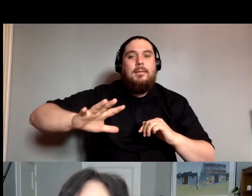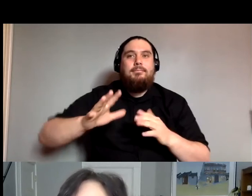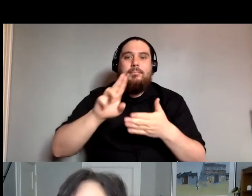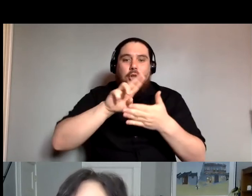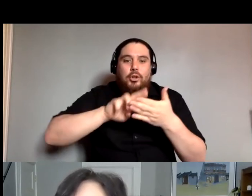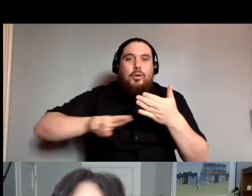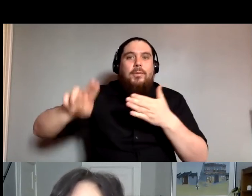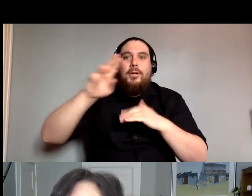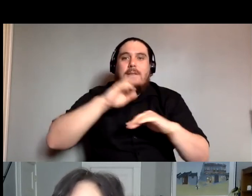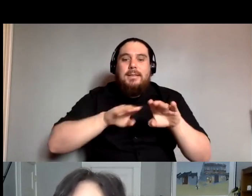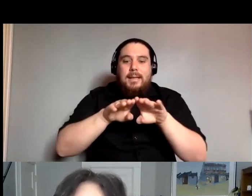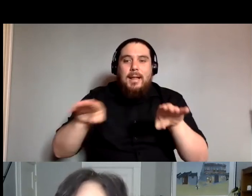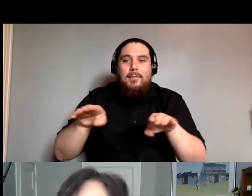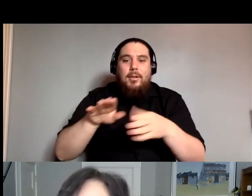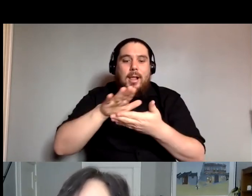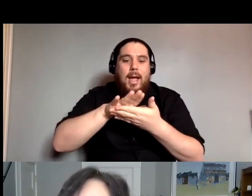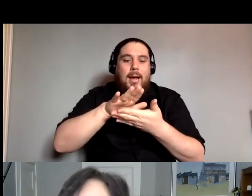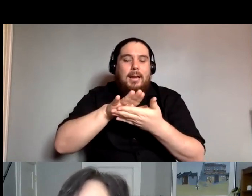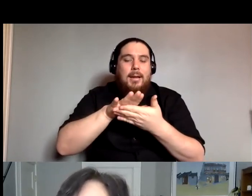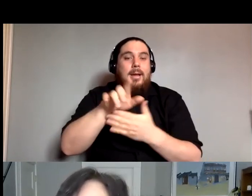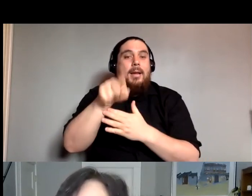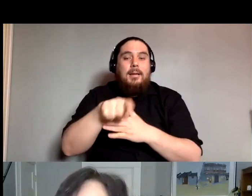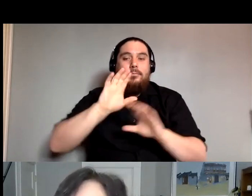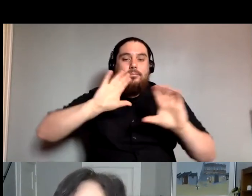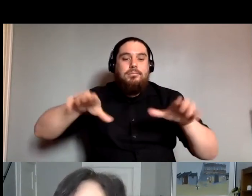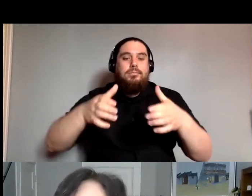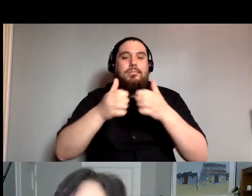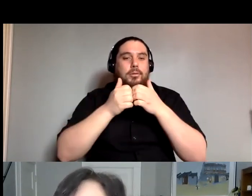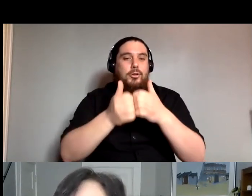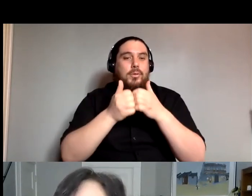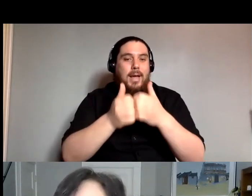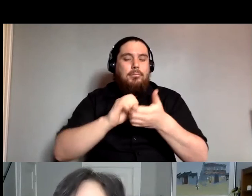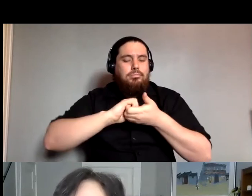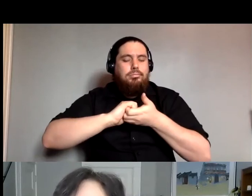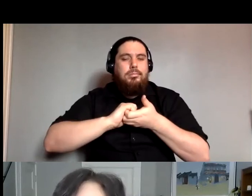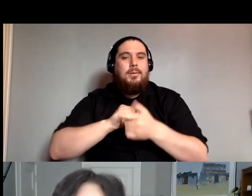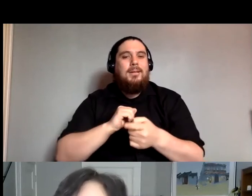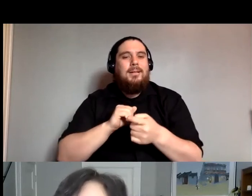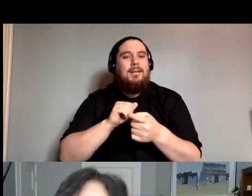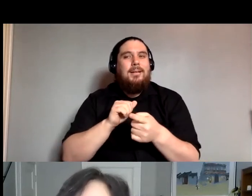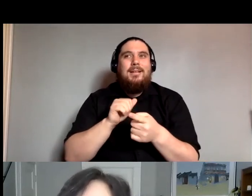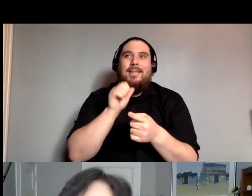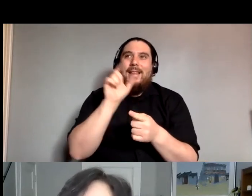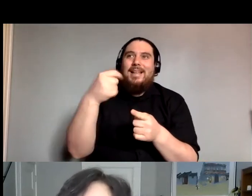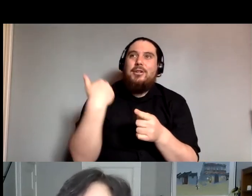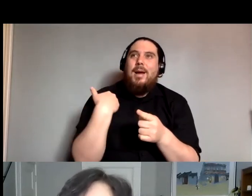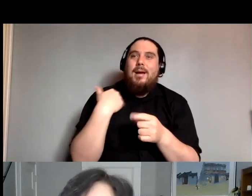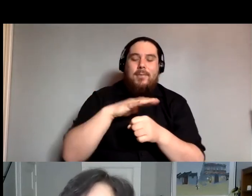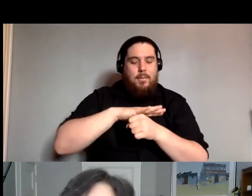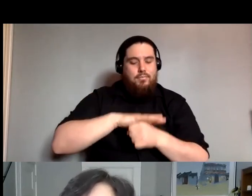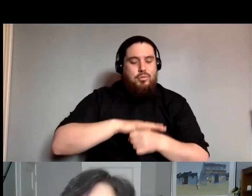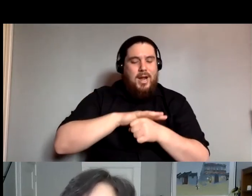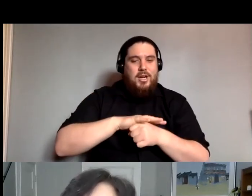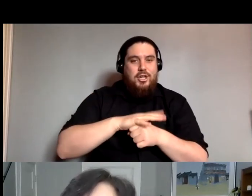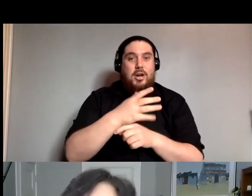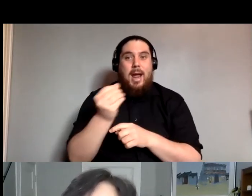level, academia has to come together and putting frankly, not just pressure, but a recommendation and